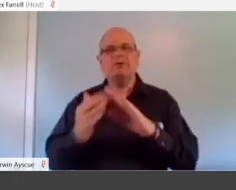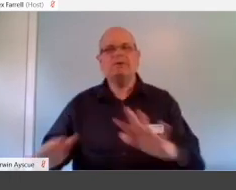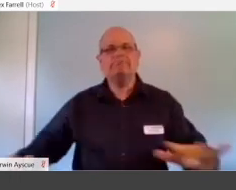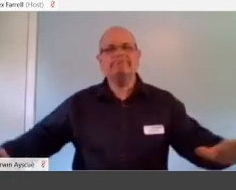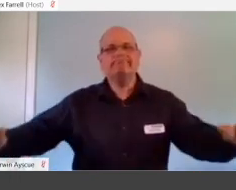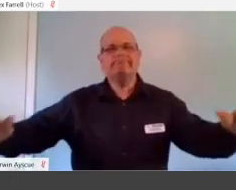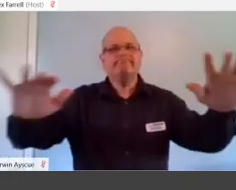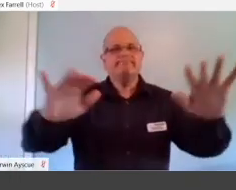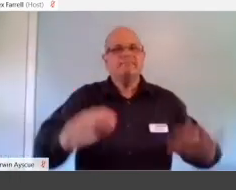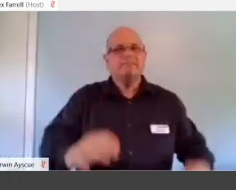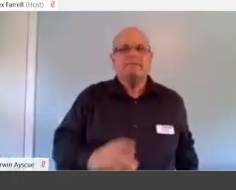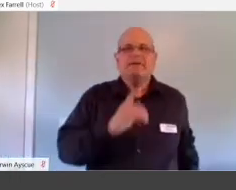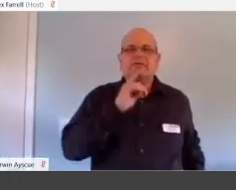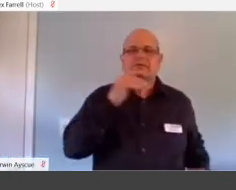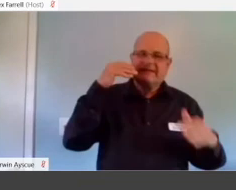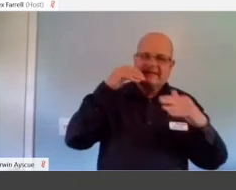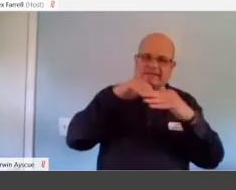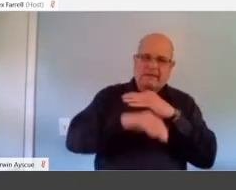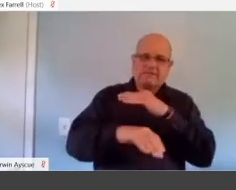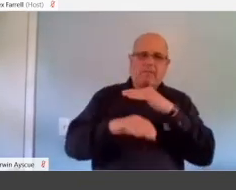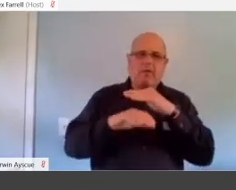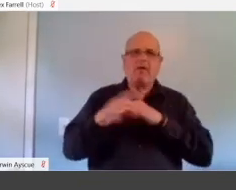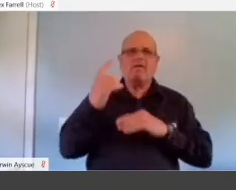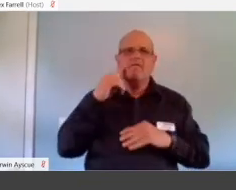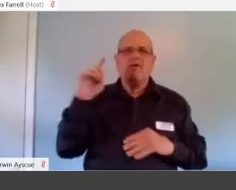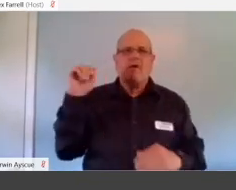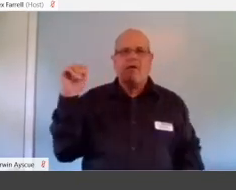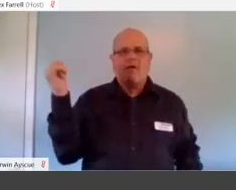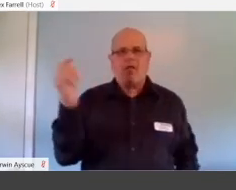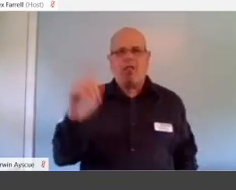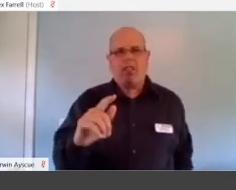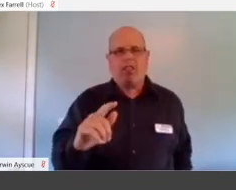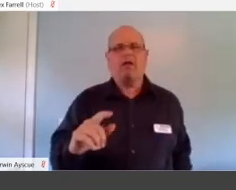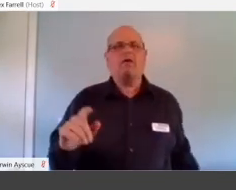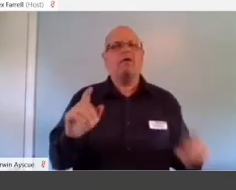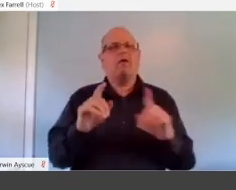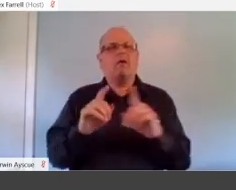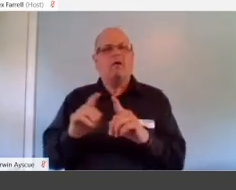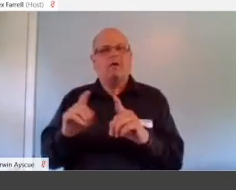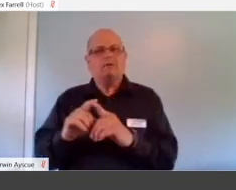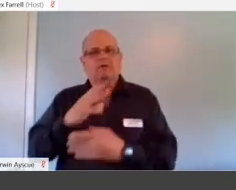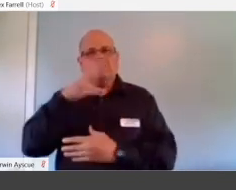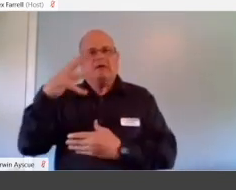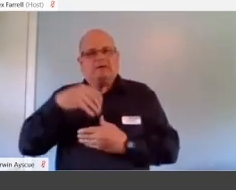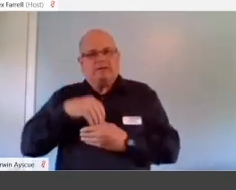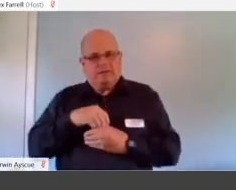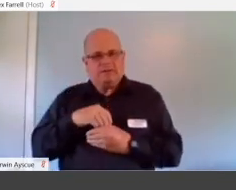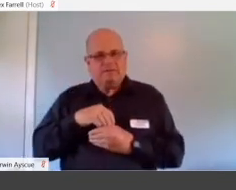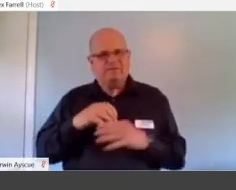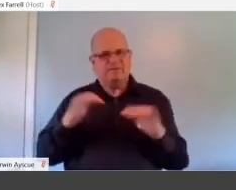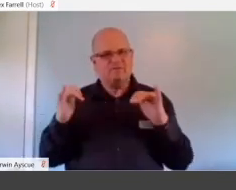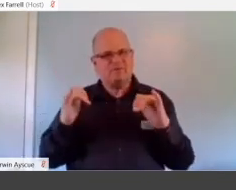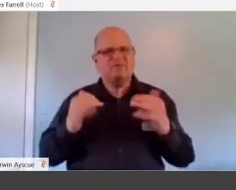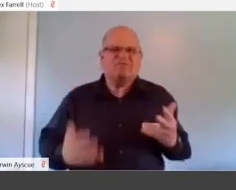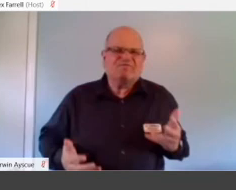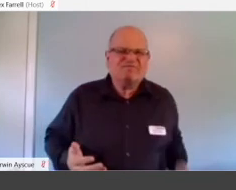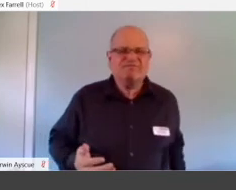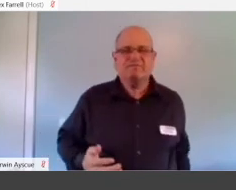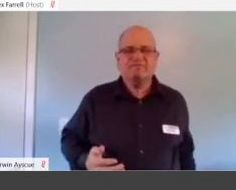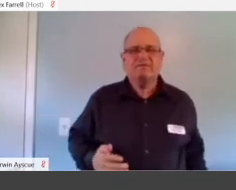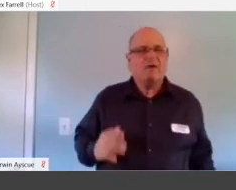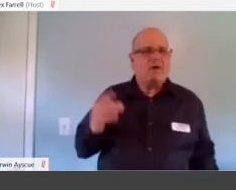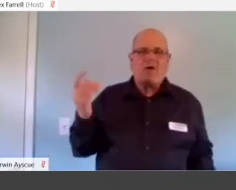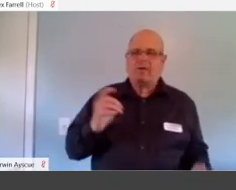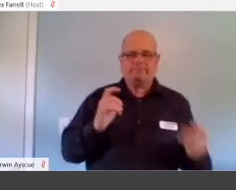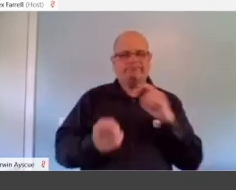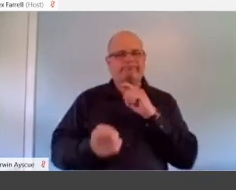want to make sure it's accessible for everyone and also inclusive as well. So we're always adapting, and